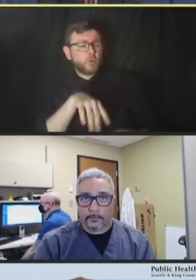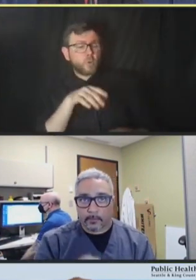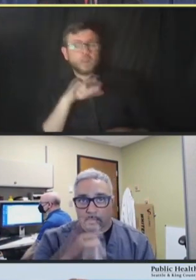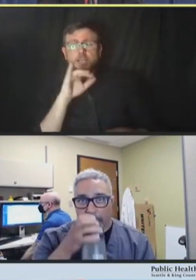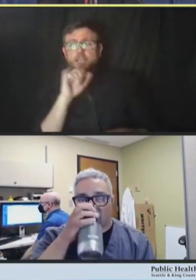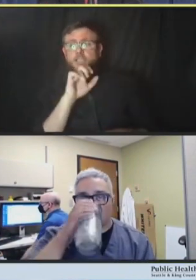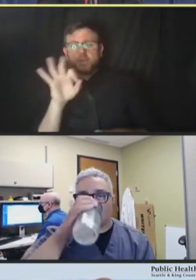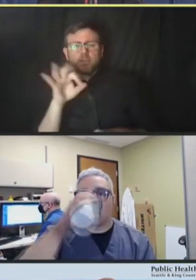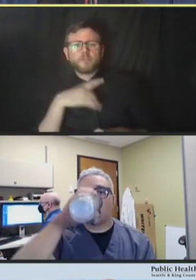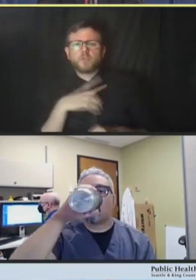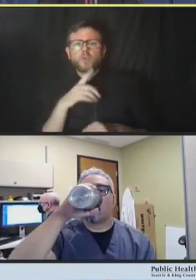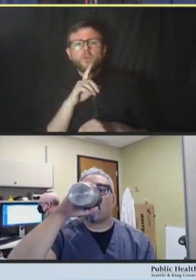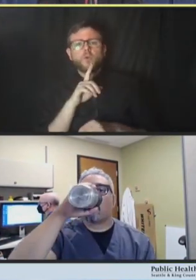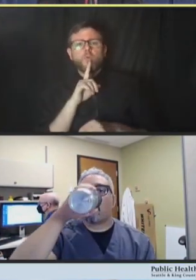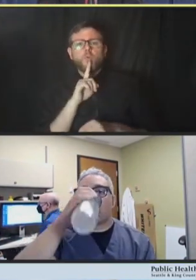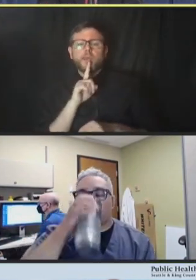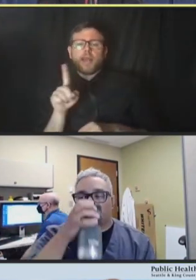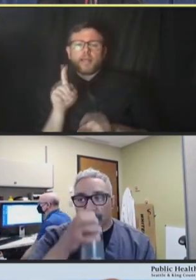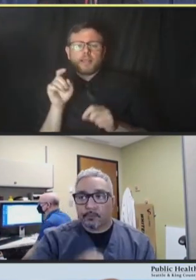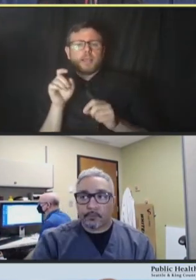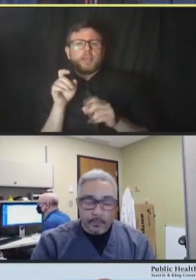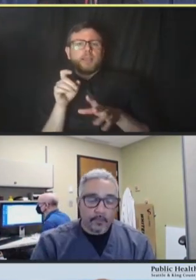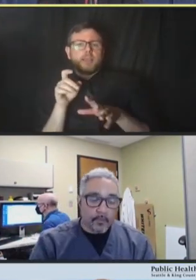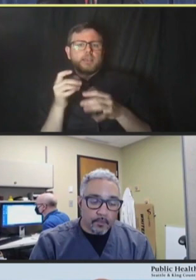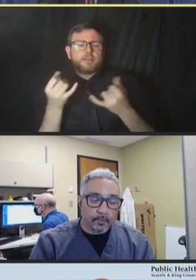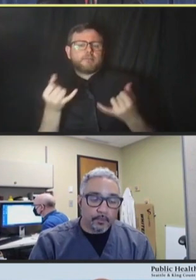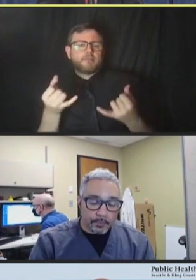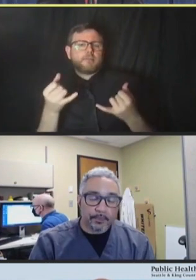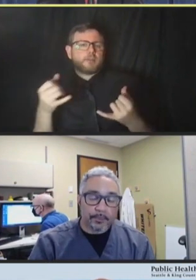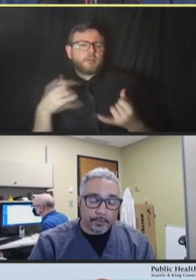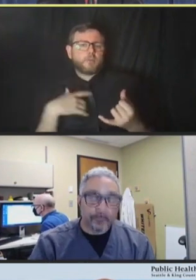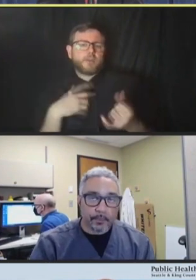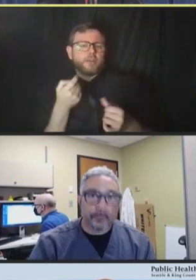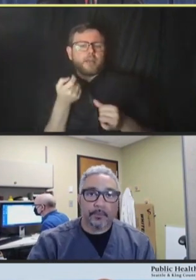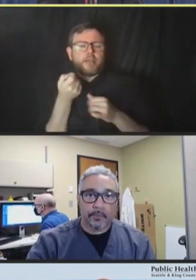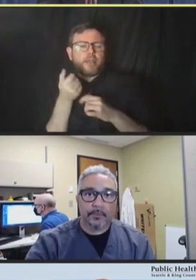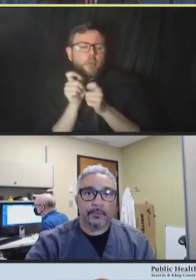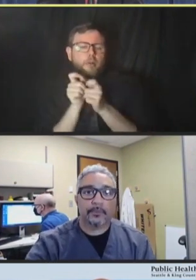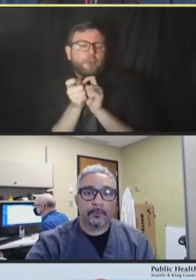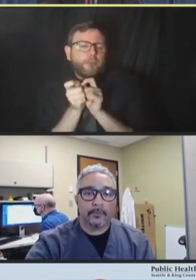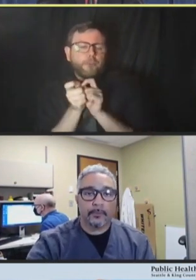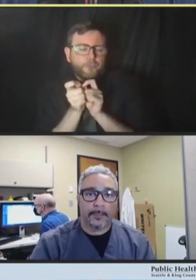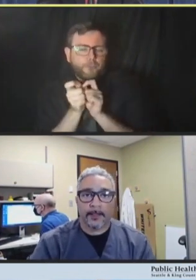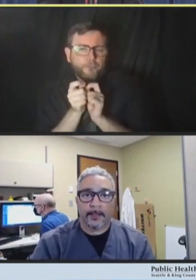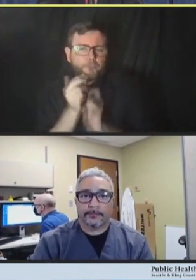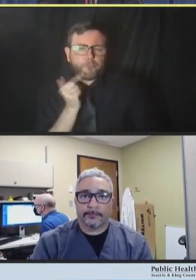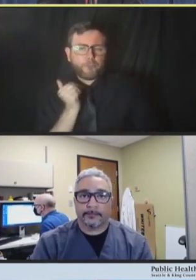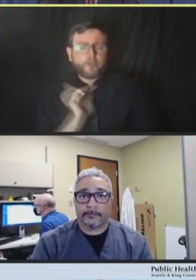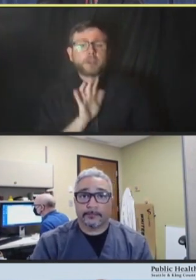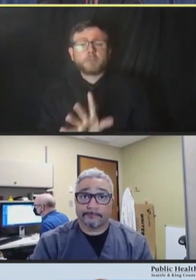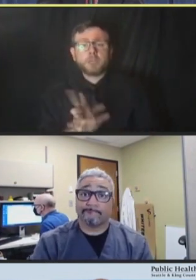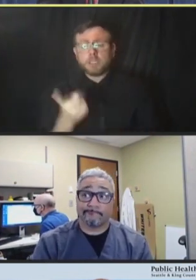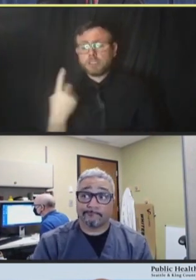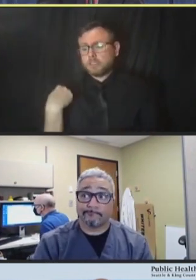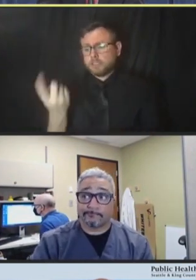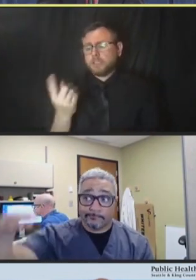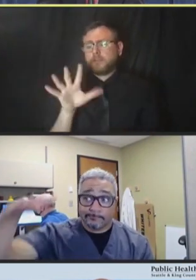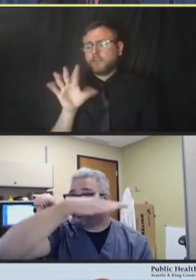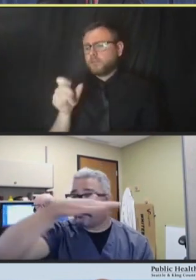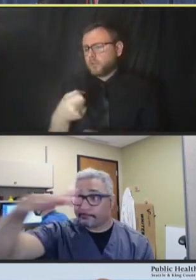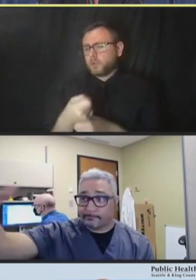we've made very little change. I mean, in the last, 50 years, the number of Black physicians in our